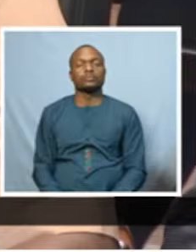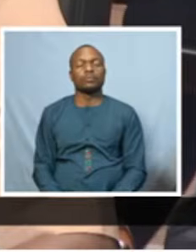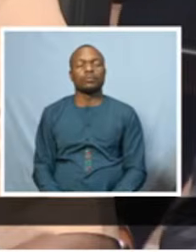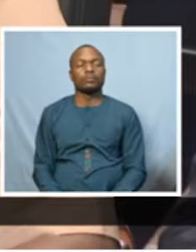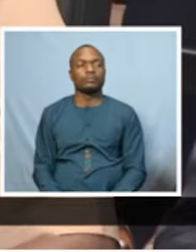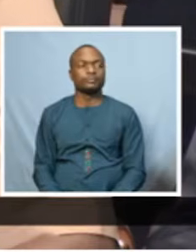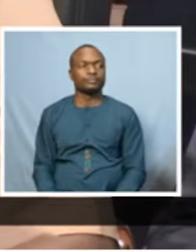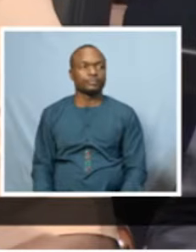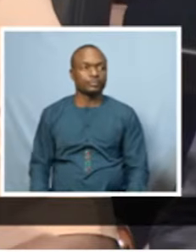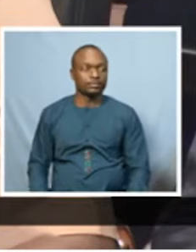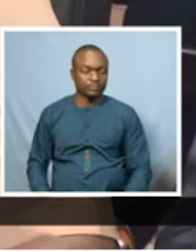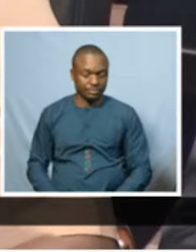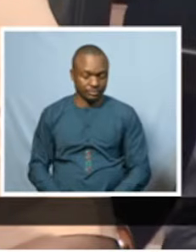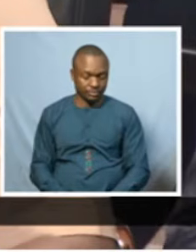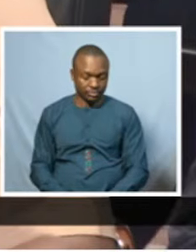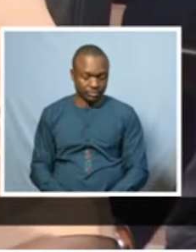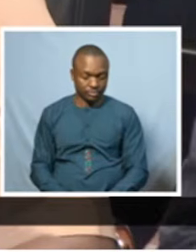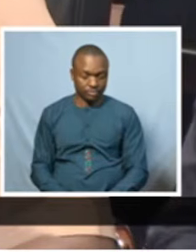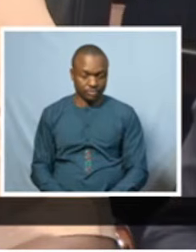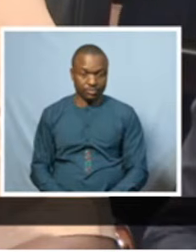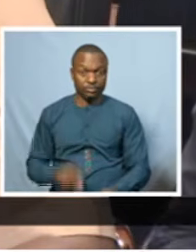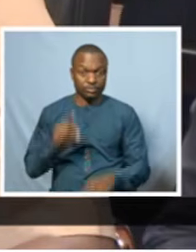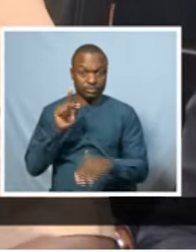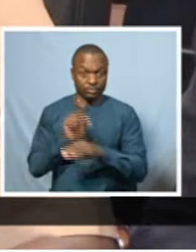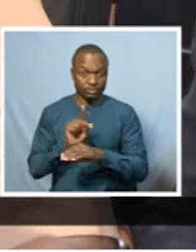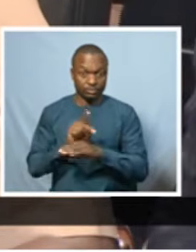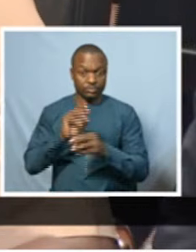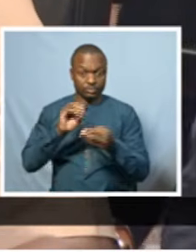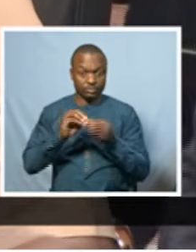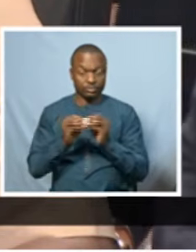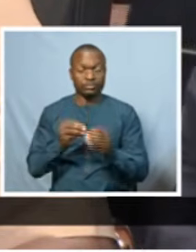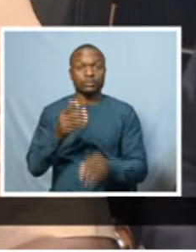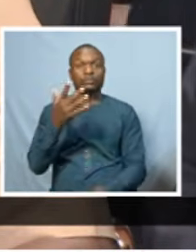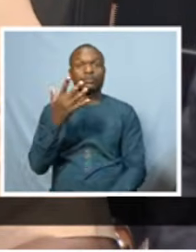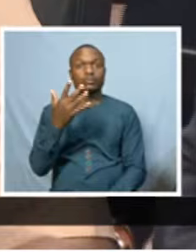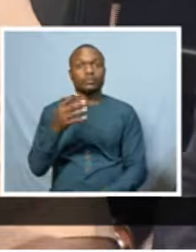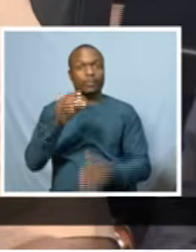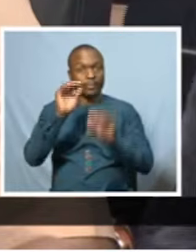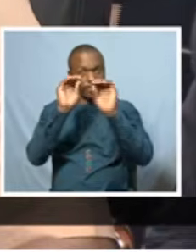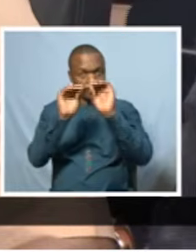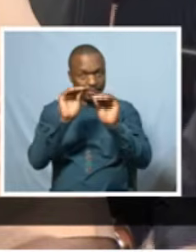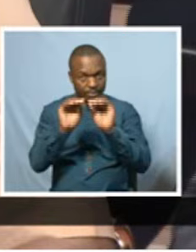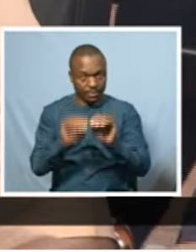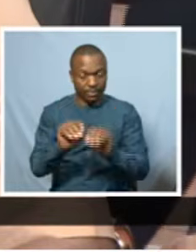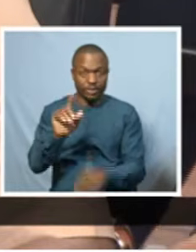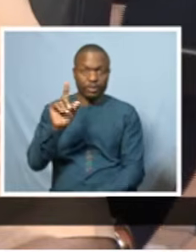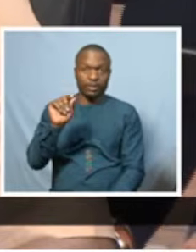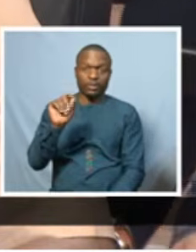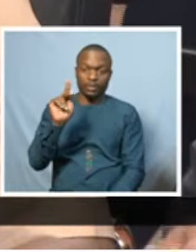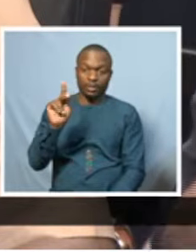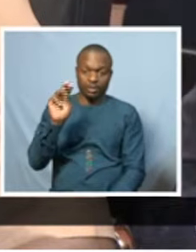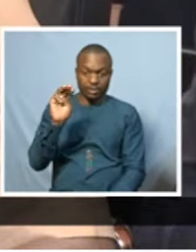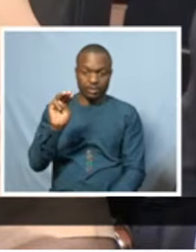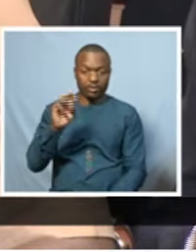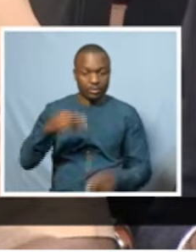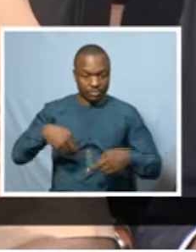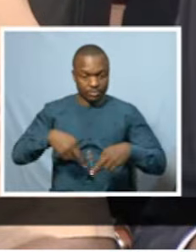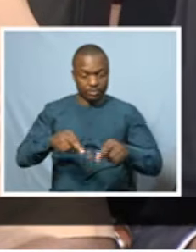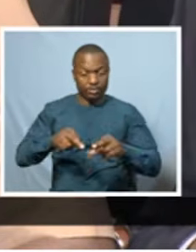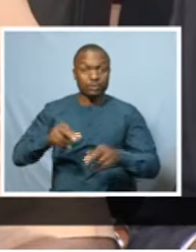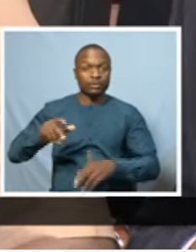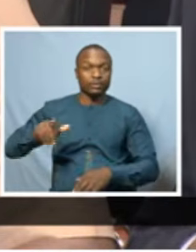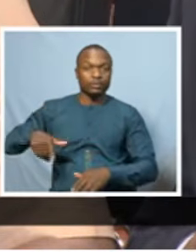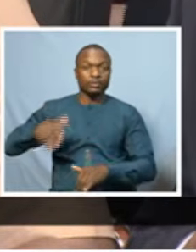It is project number 5. Rehabilitation of 20 kilometers of roads. The delay